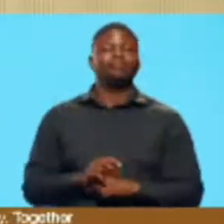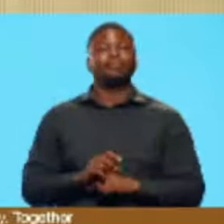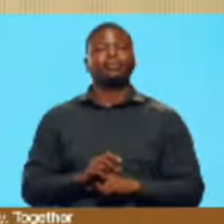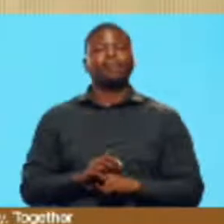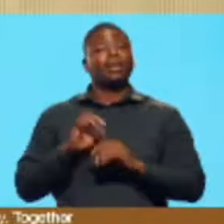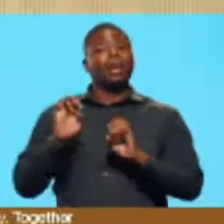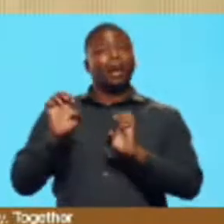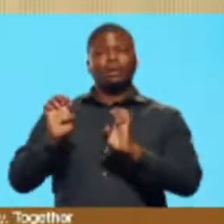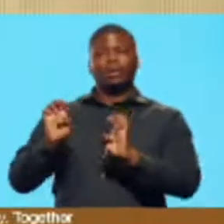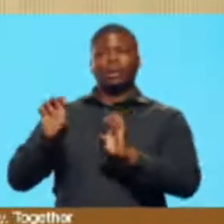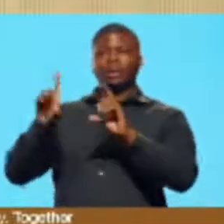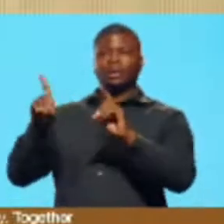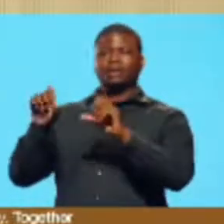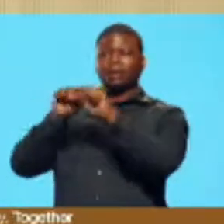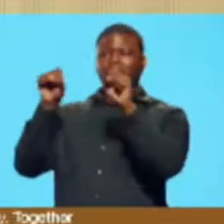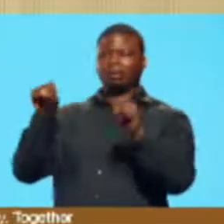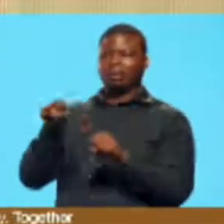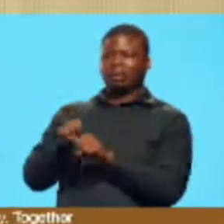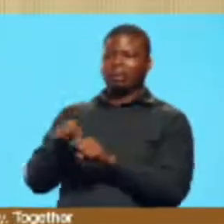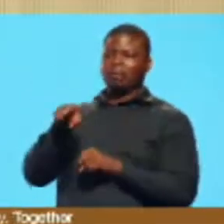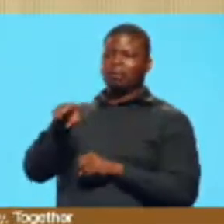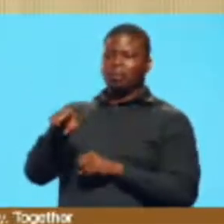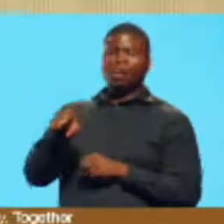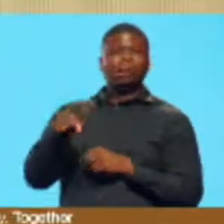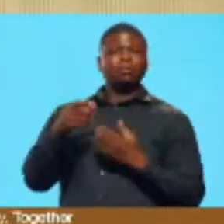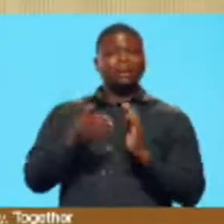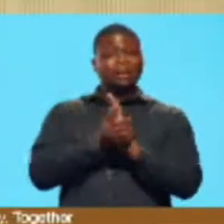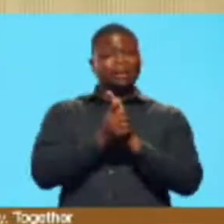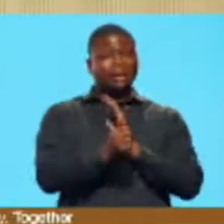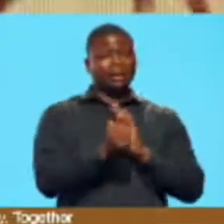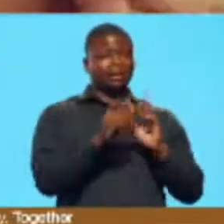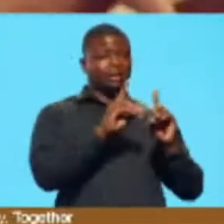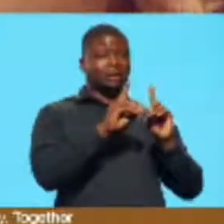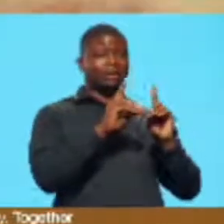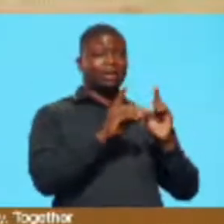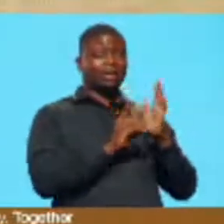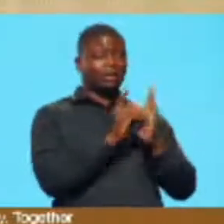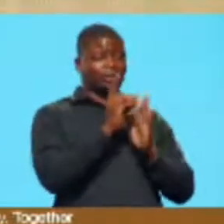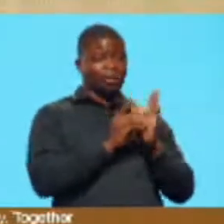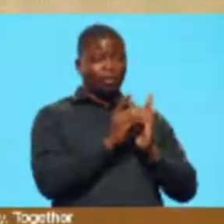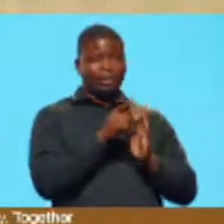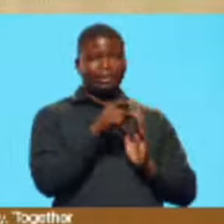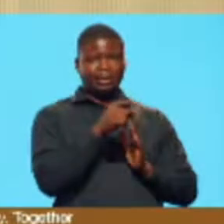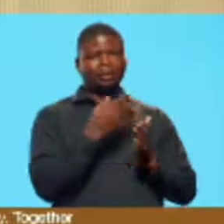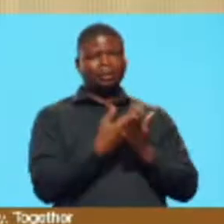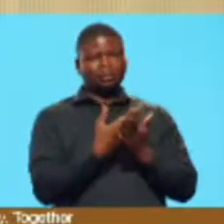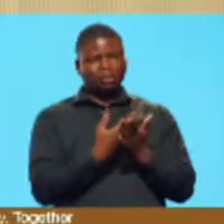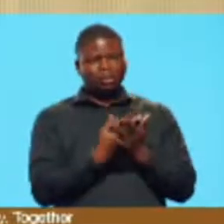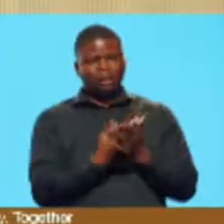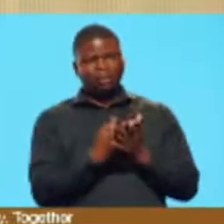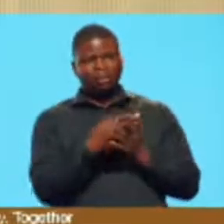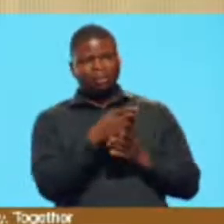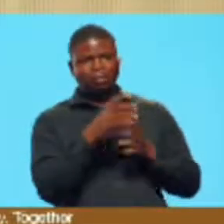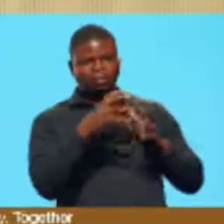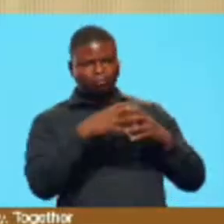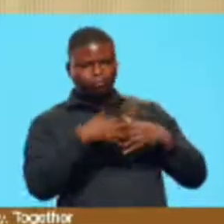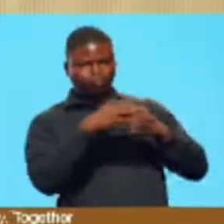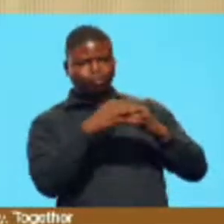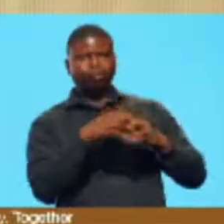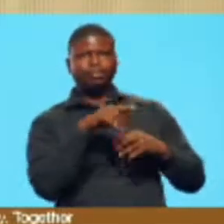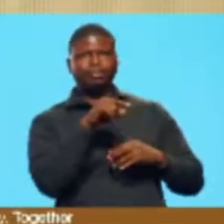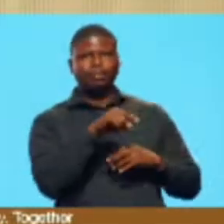education system can address the skills development at an lower educational